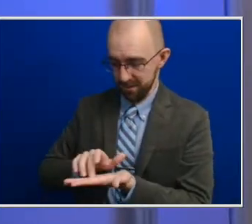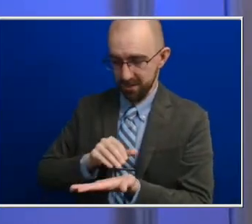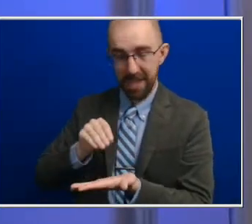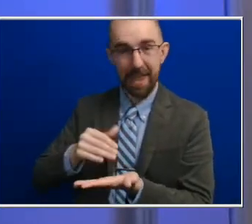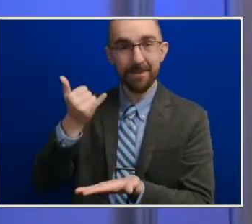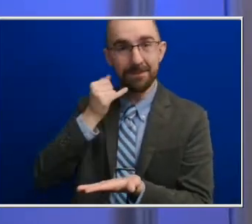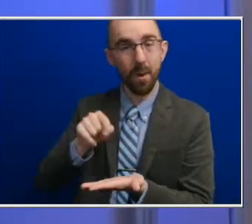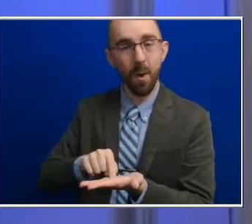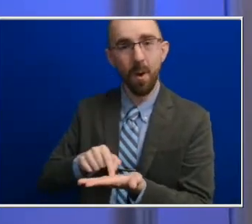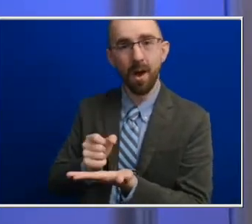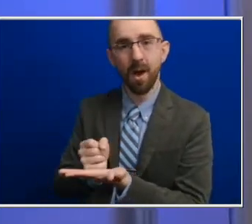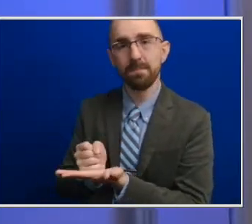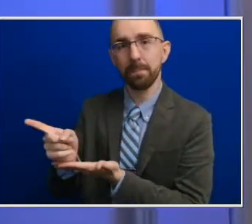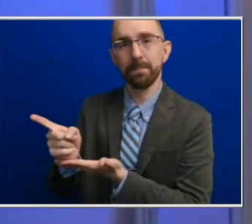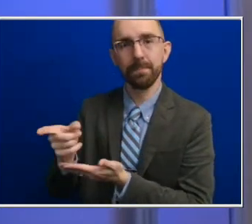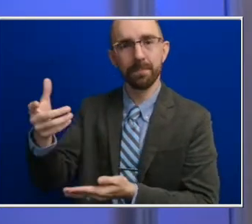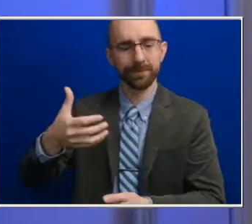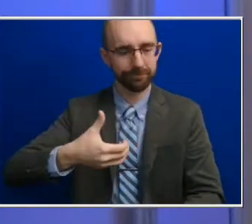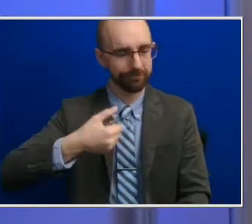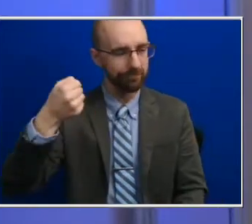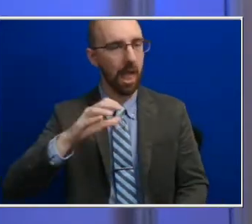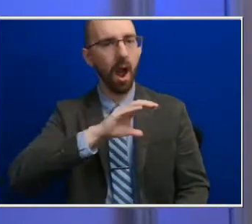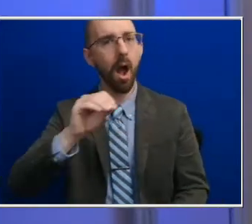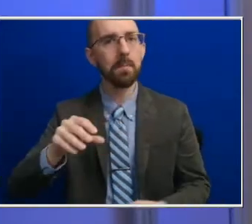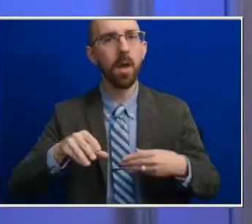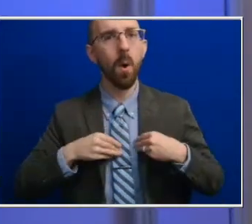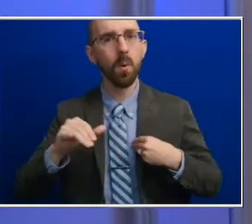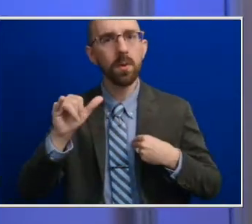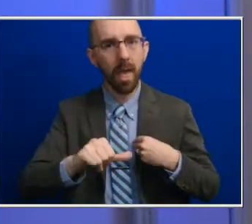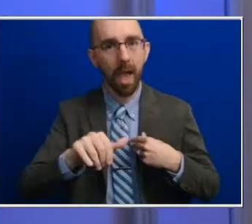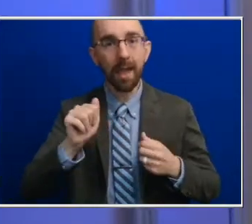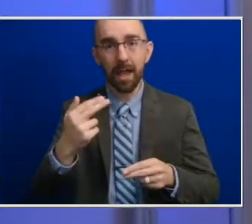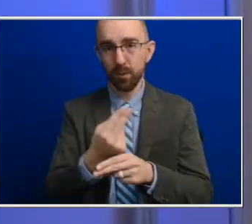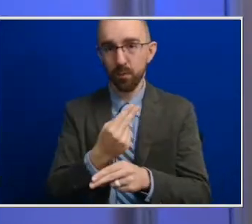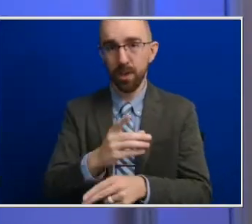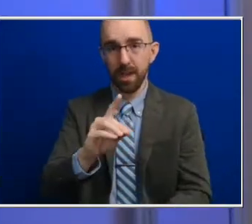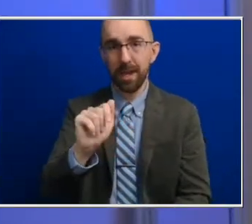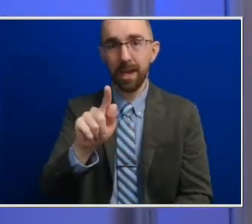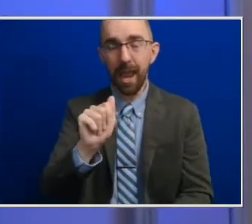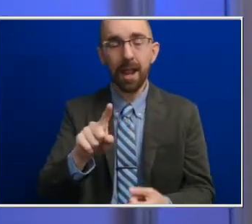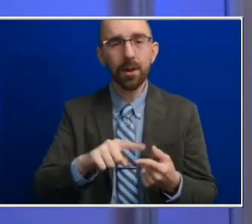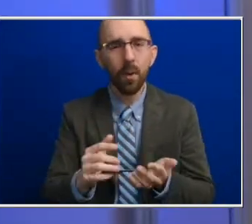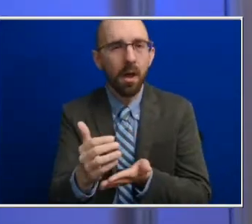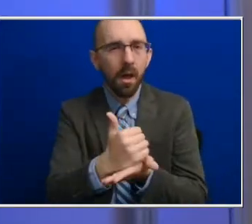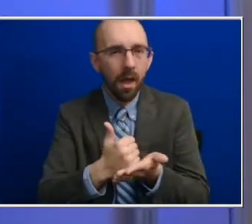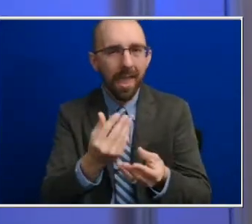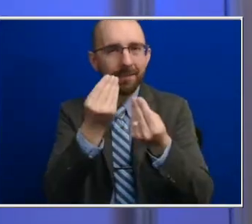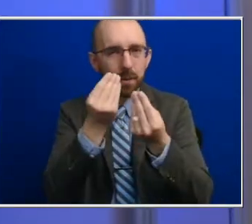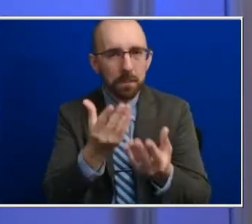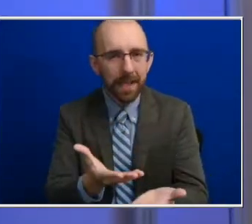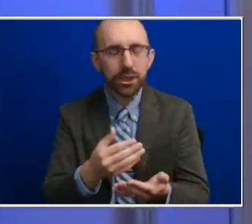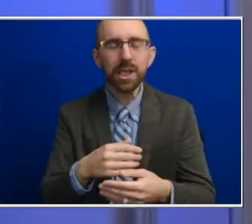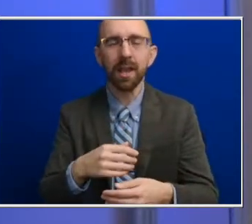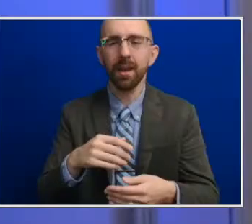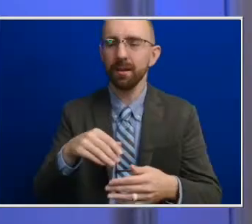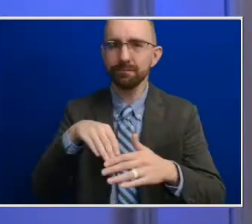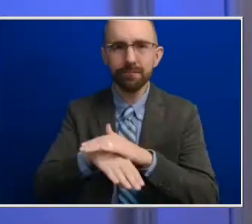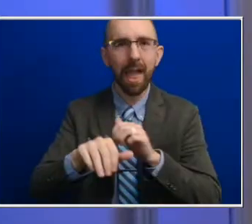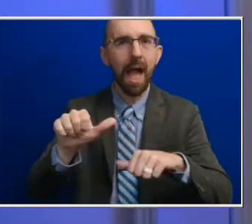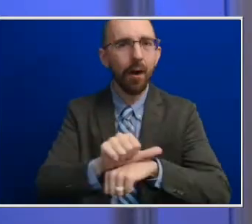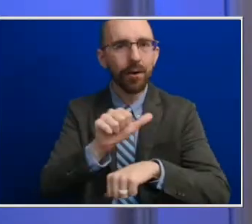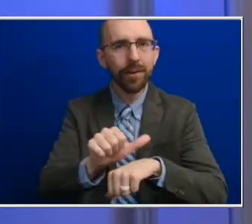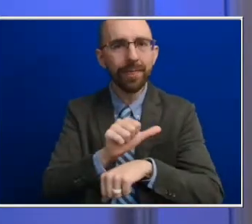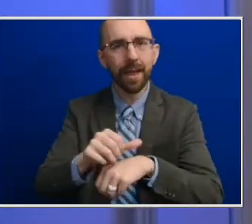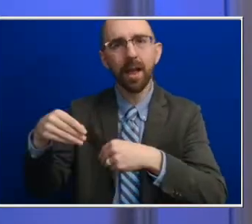now in the hands of a big company that can use her data to mine for more information, to go into other algorithms, and so we